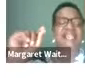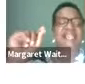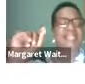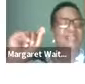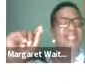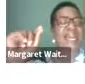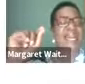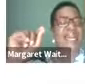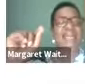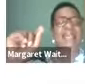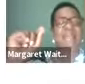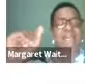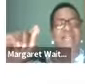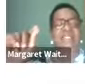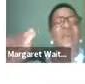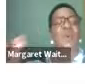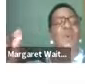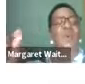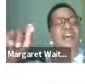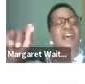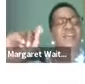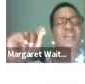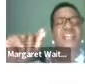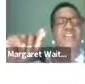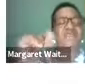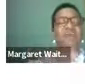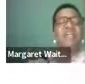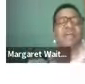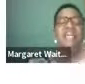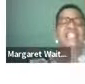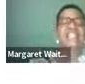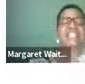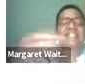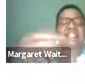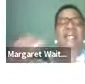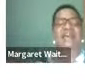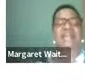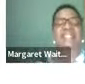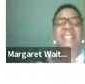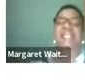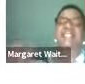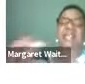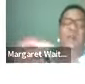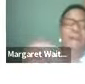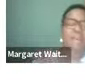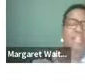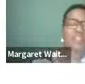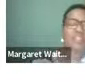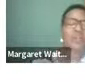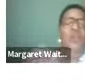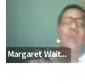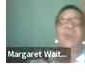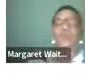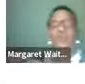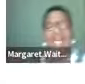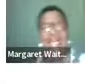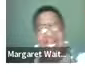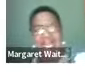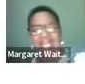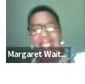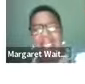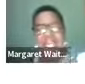and their dreams. Aligning means we have already found our interests and our talents and our passion. How do